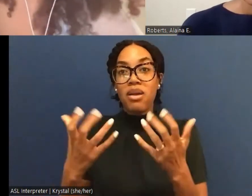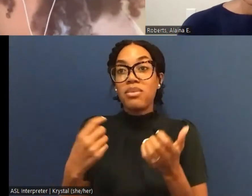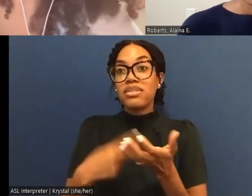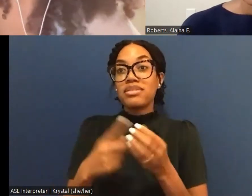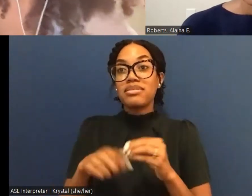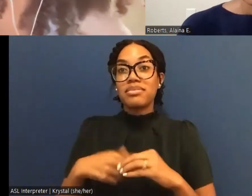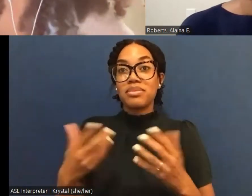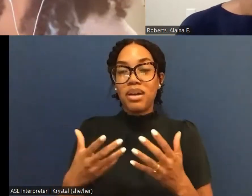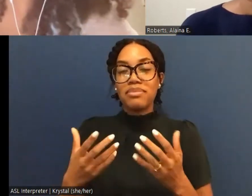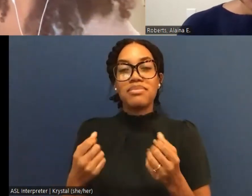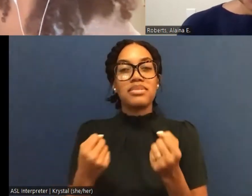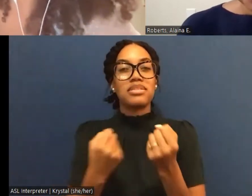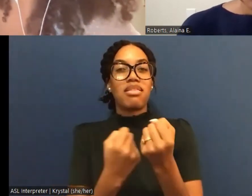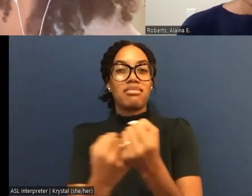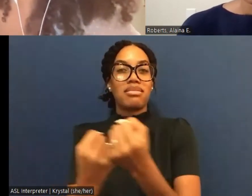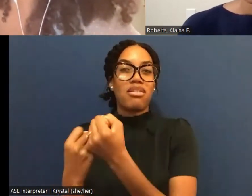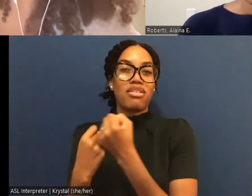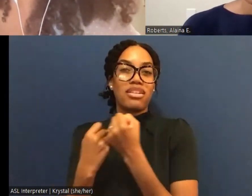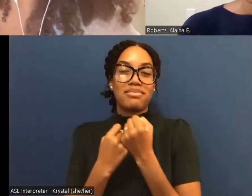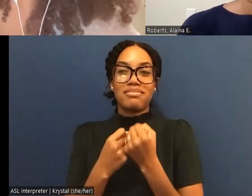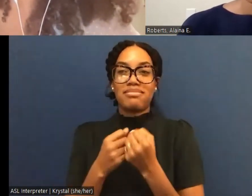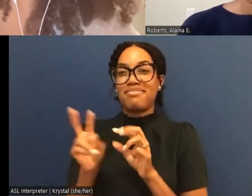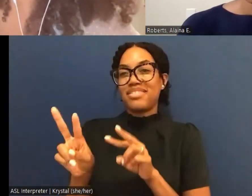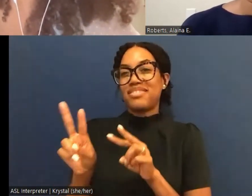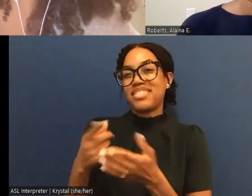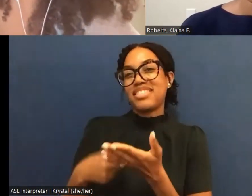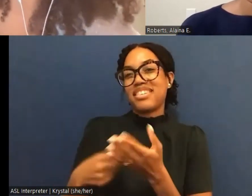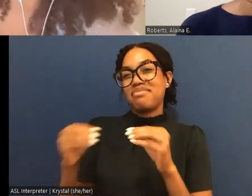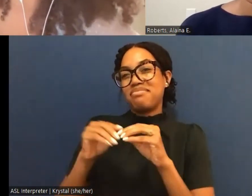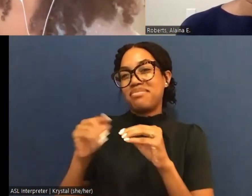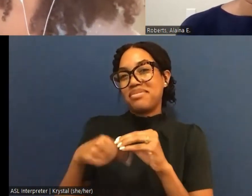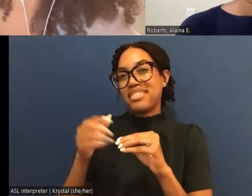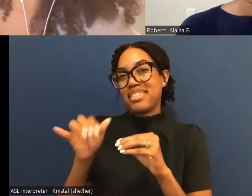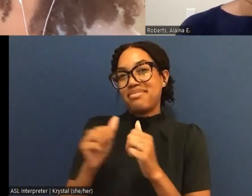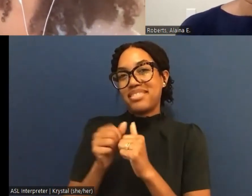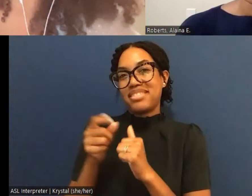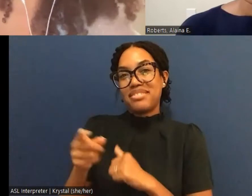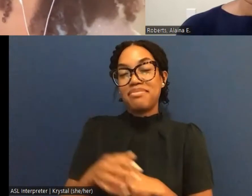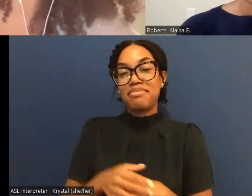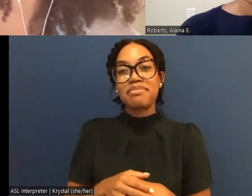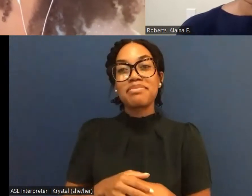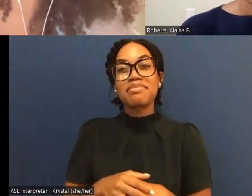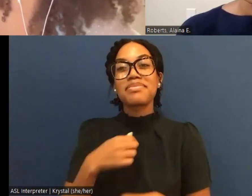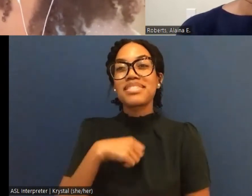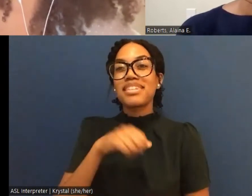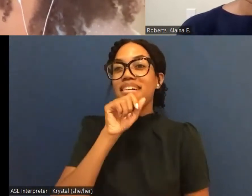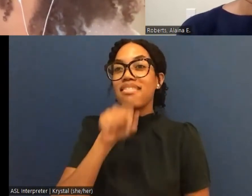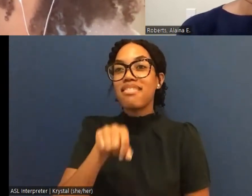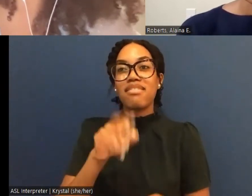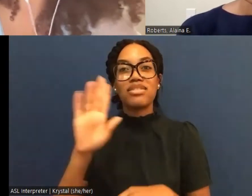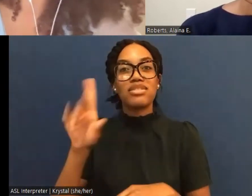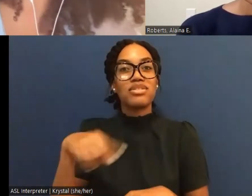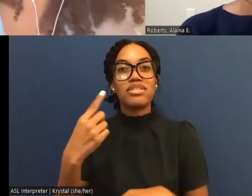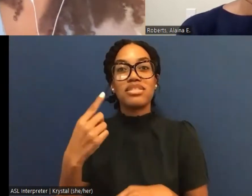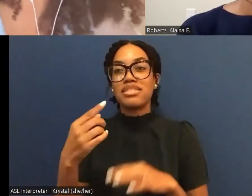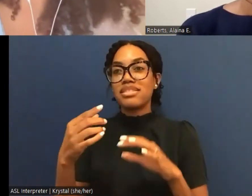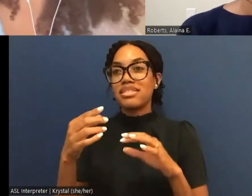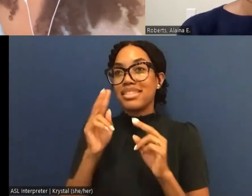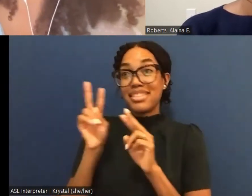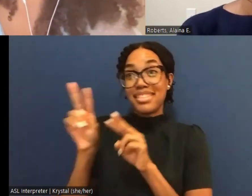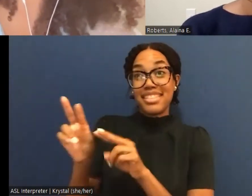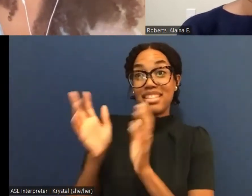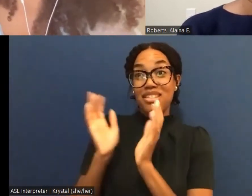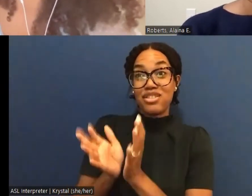is solidarity. So looking forward to diving into that a little bit more. And I love to just point everybody to the chat. There's so many